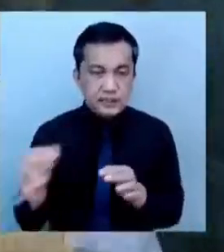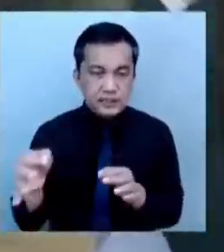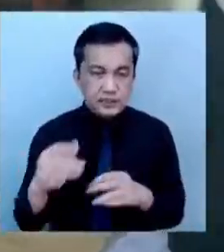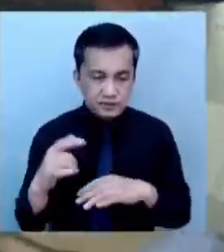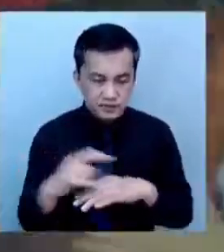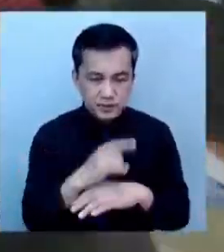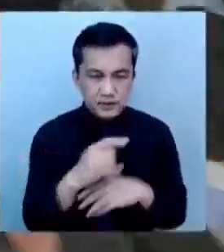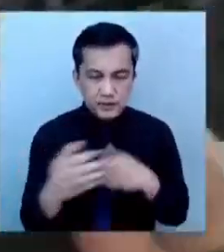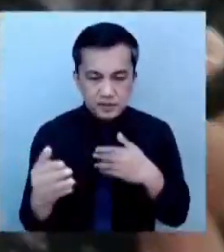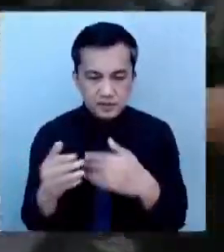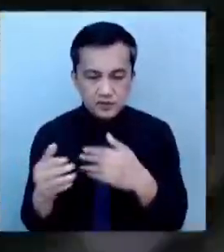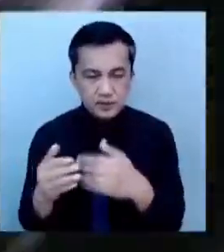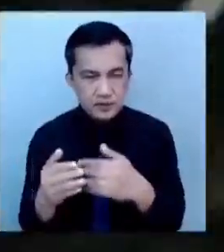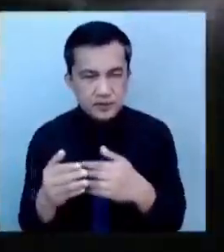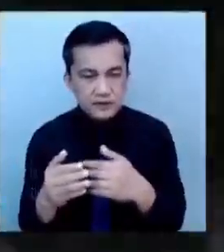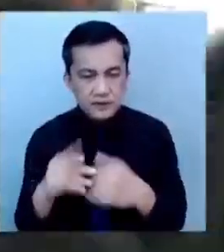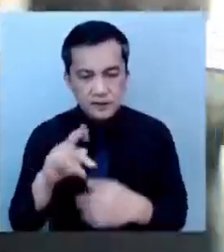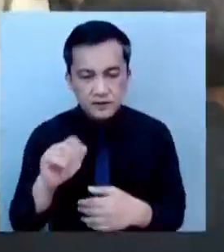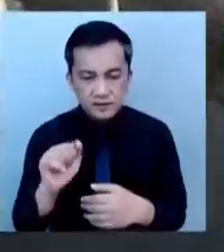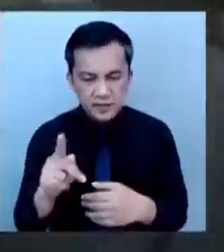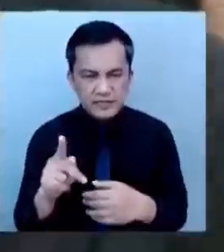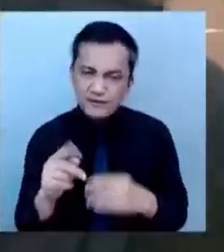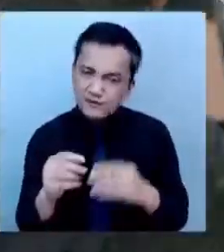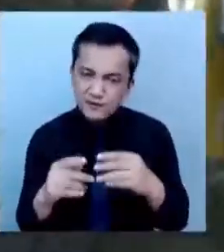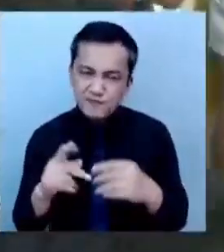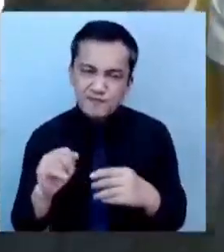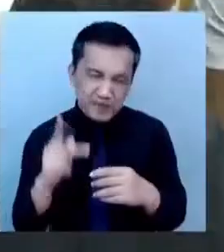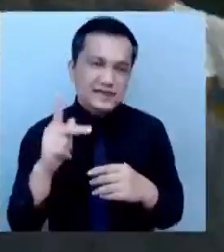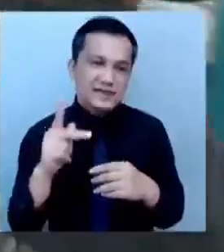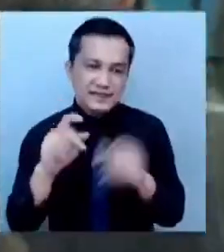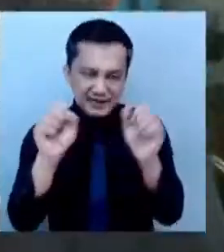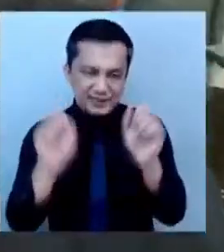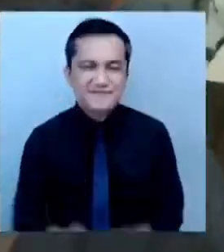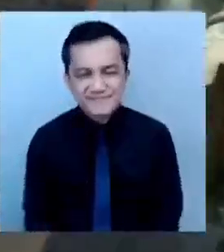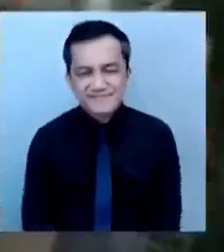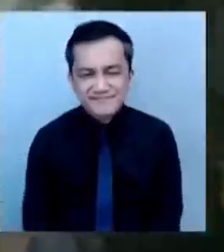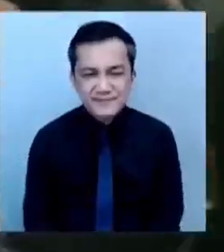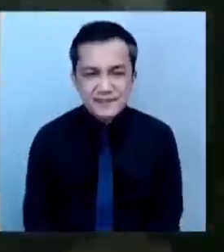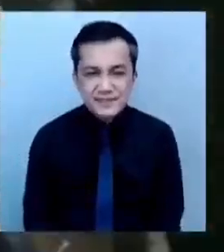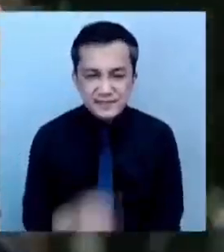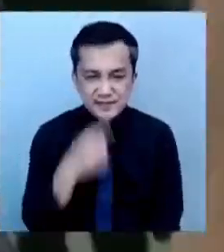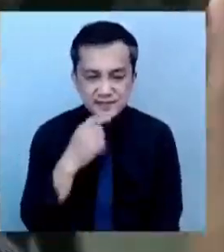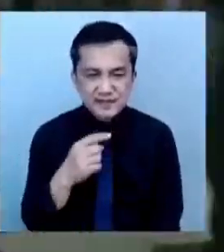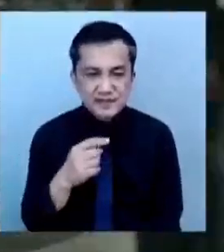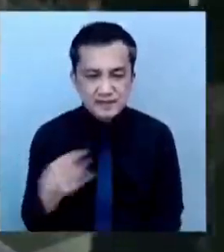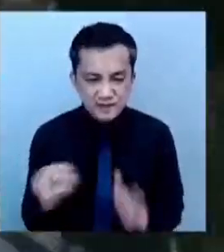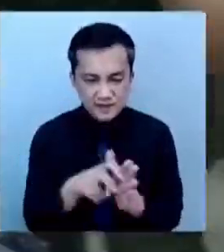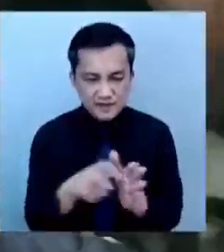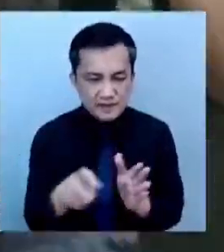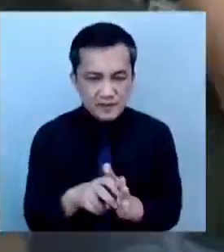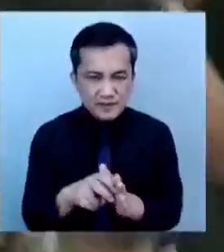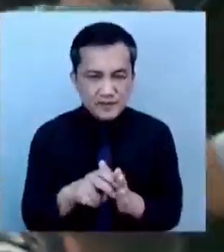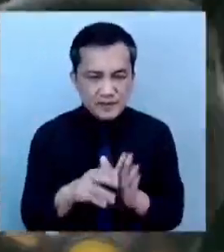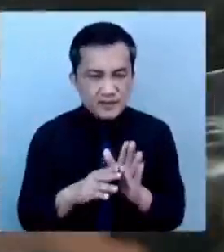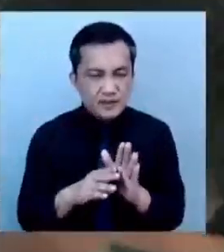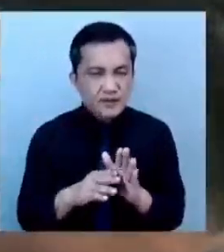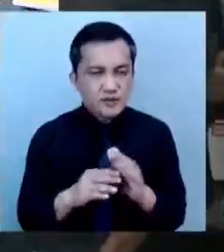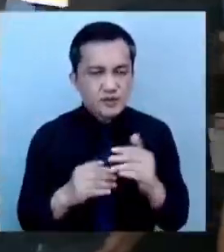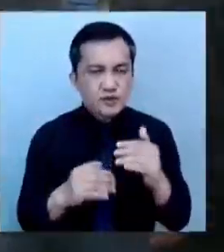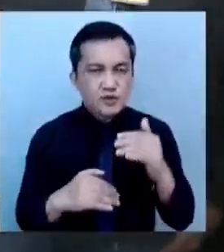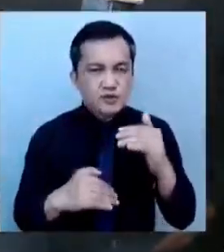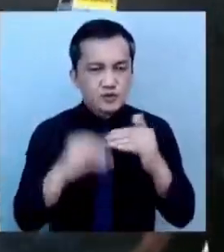approach the peak of the peak season. Bautista says passenger volume at NAIA has reached around